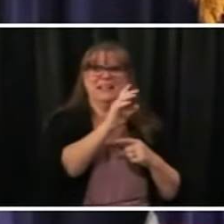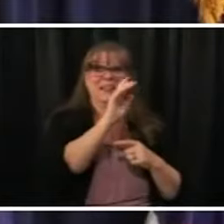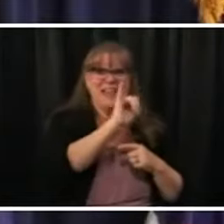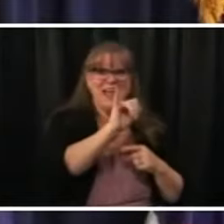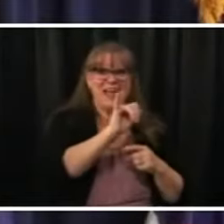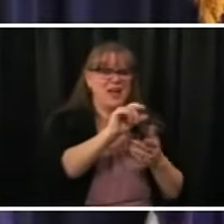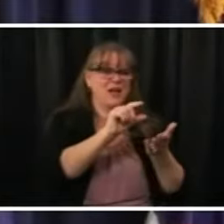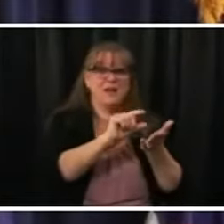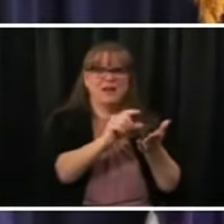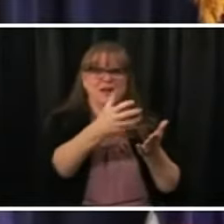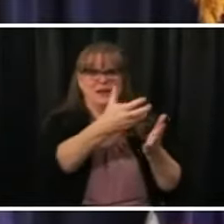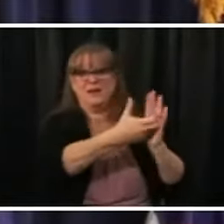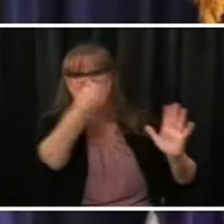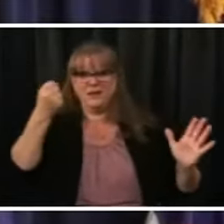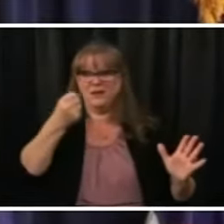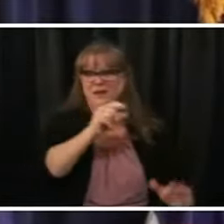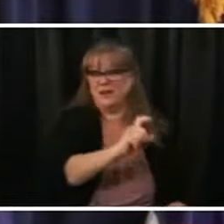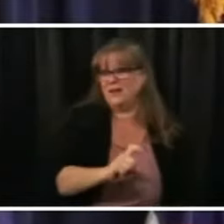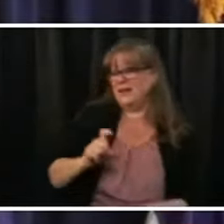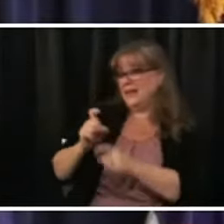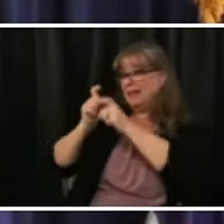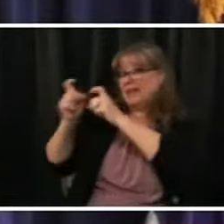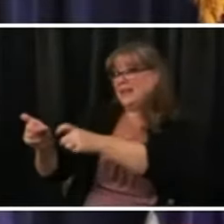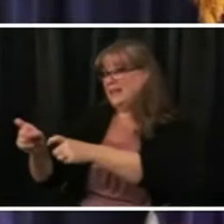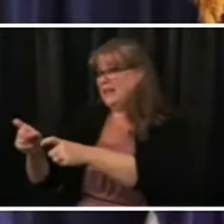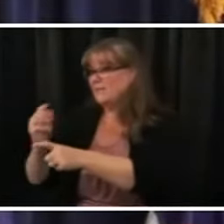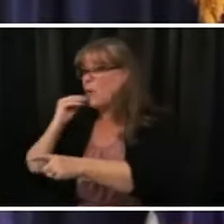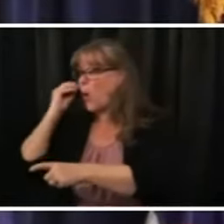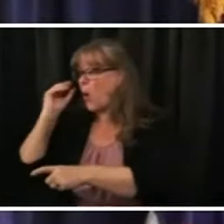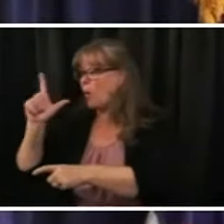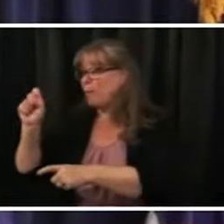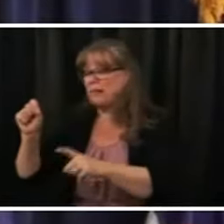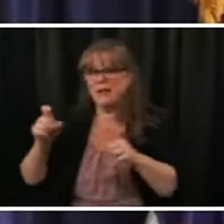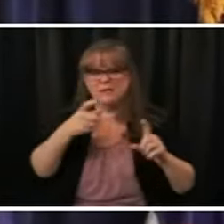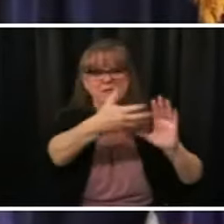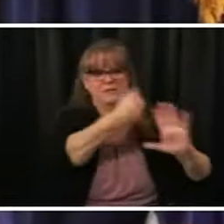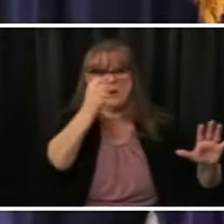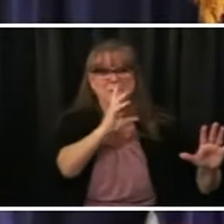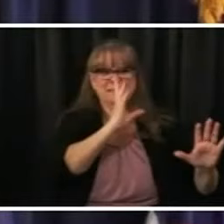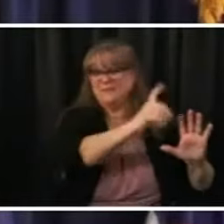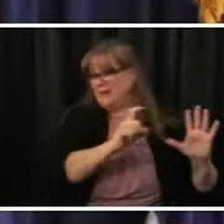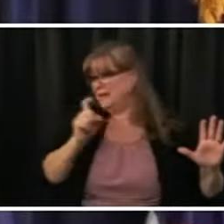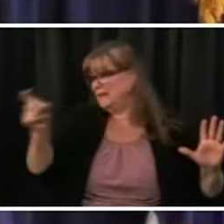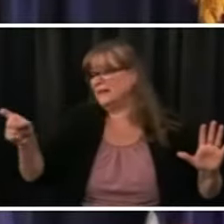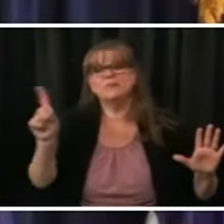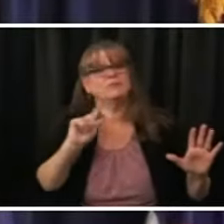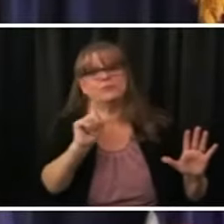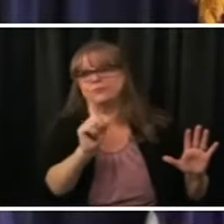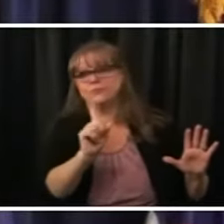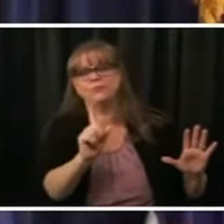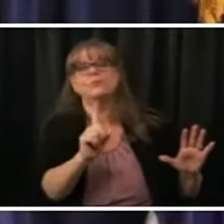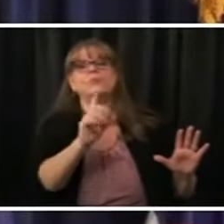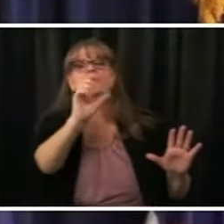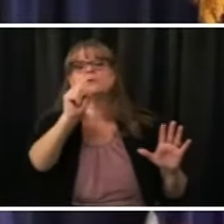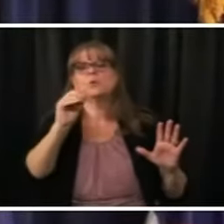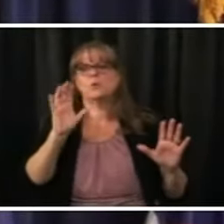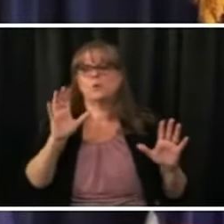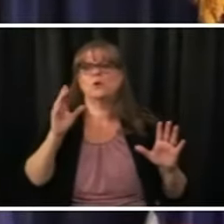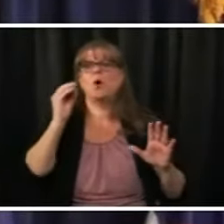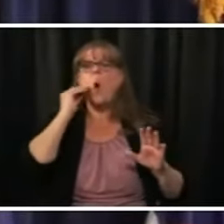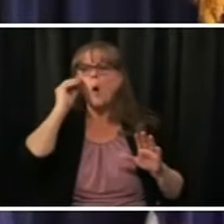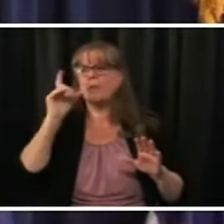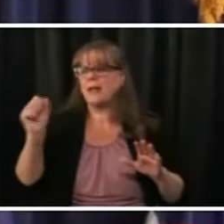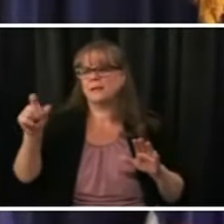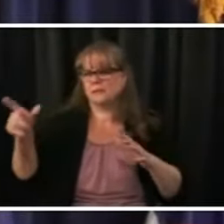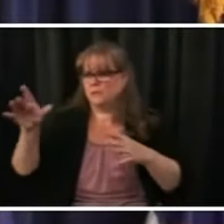because they happen to be homeless. We give the same prioritization for homeless Coloradans as we do for any Coloradan who has a home. That is, everybody who's 70 and up who's